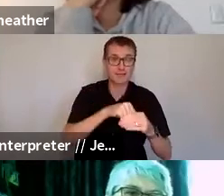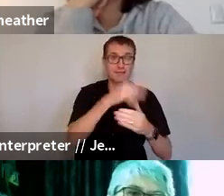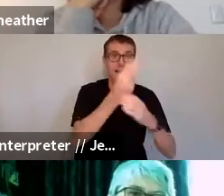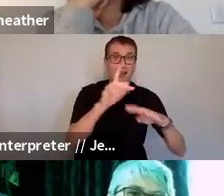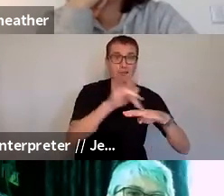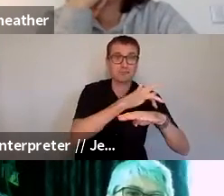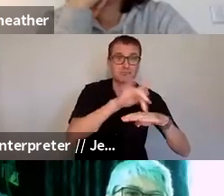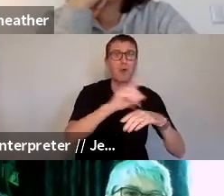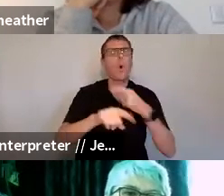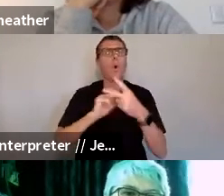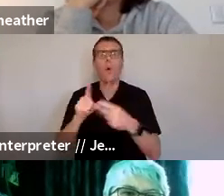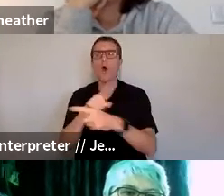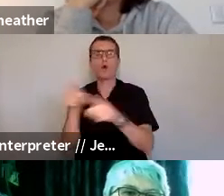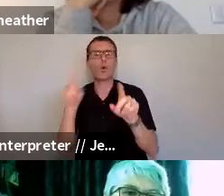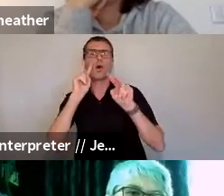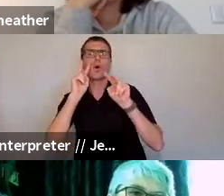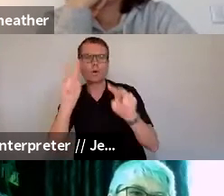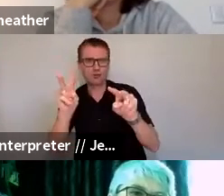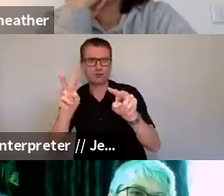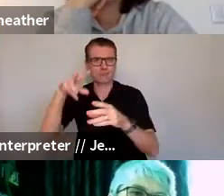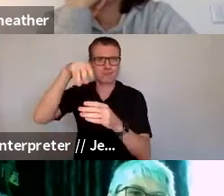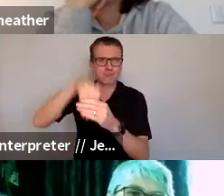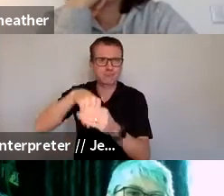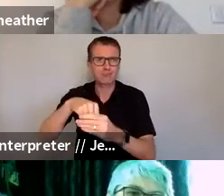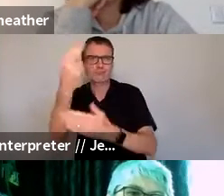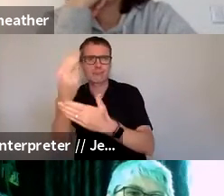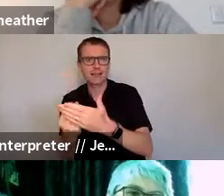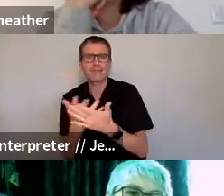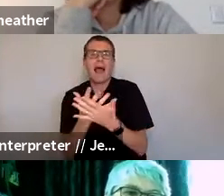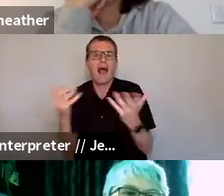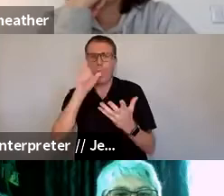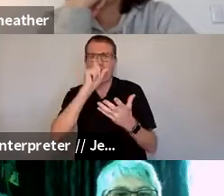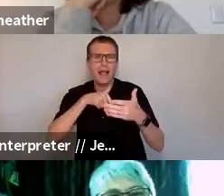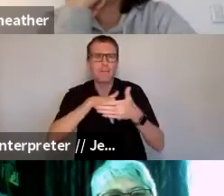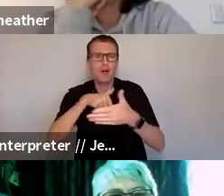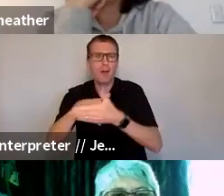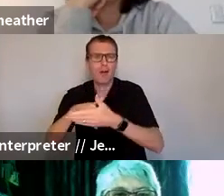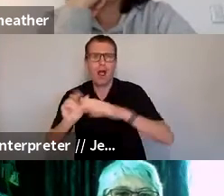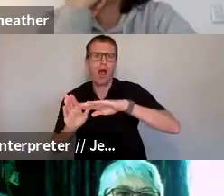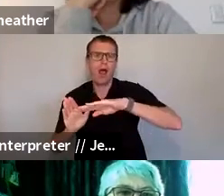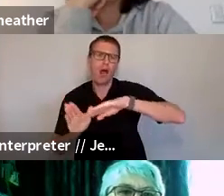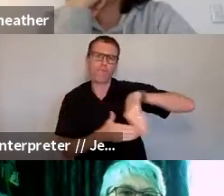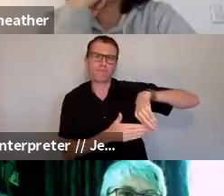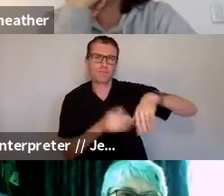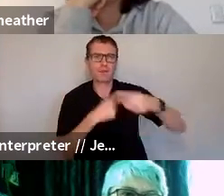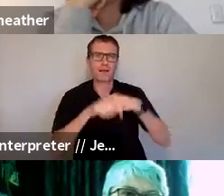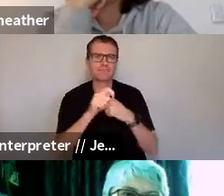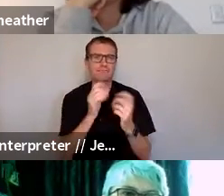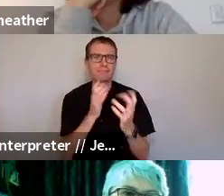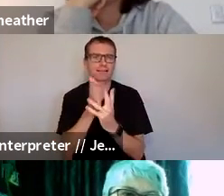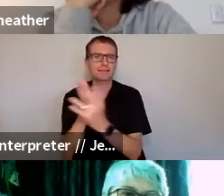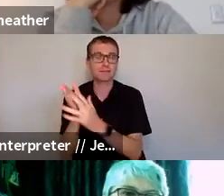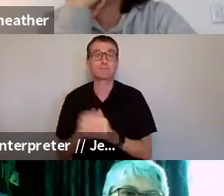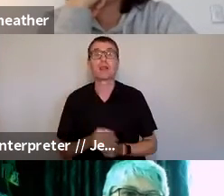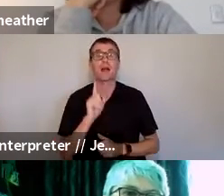overcome barriers in everyday life to be part of the arts. Tell us, what are you missing? Is